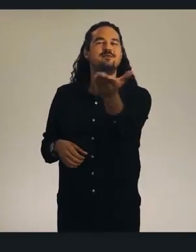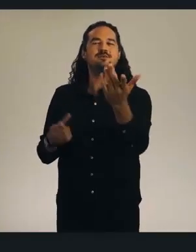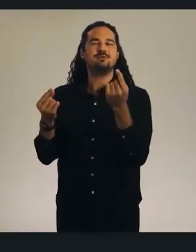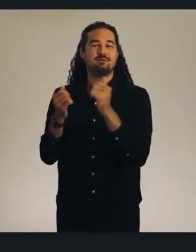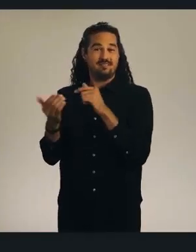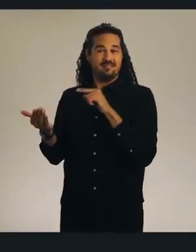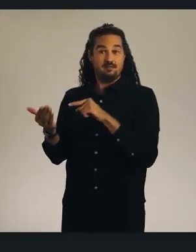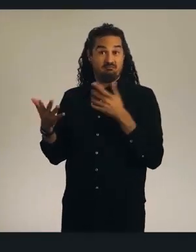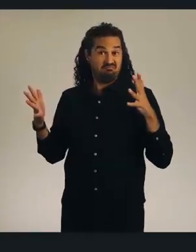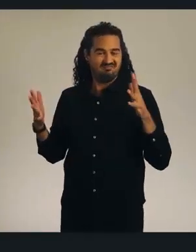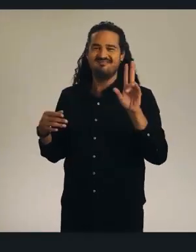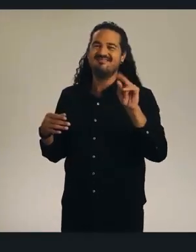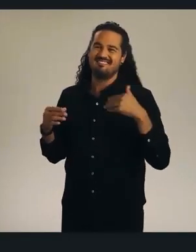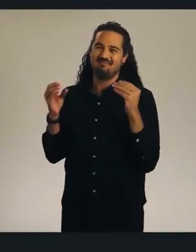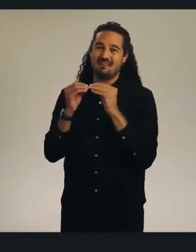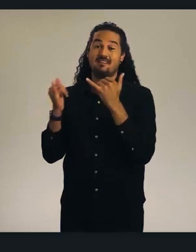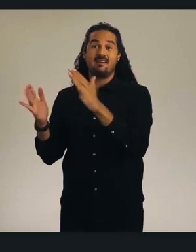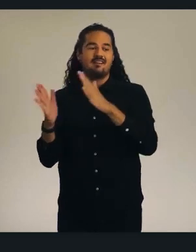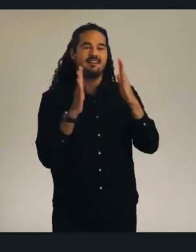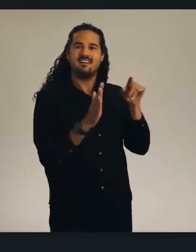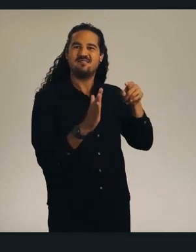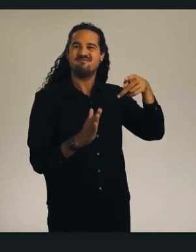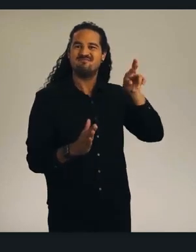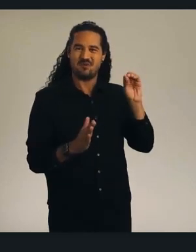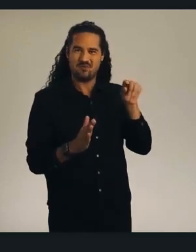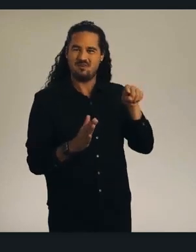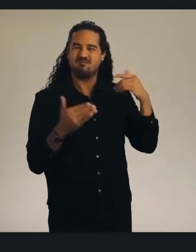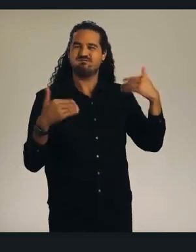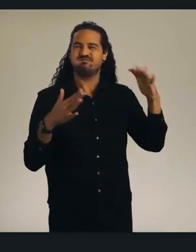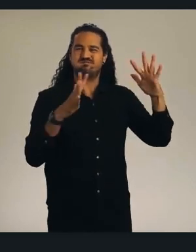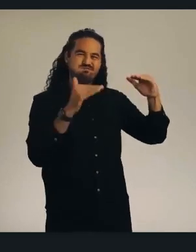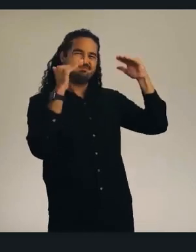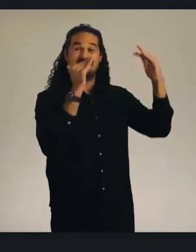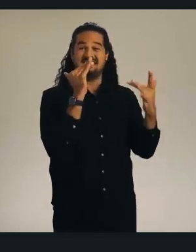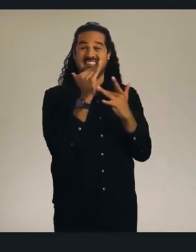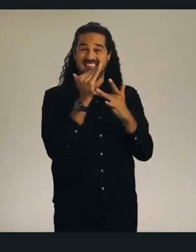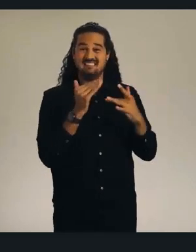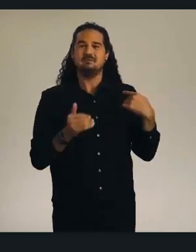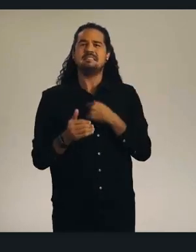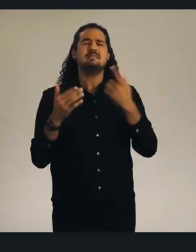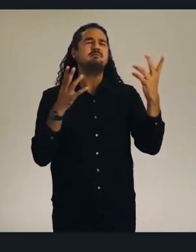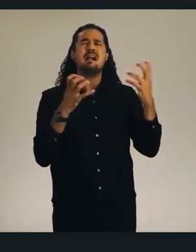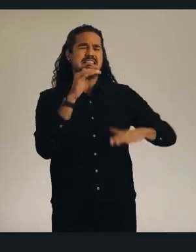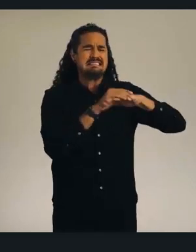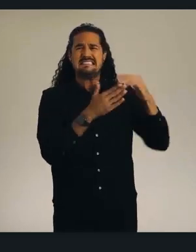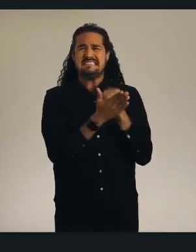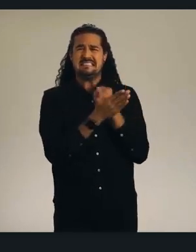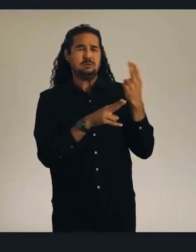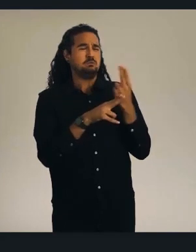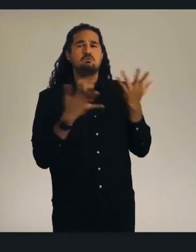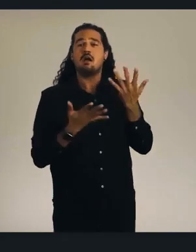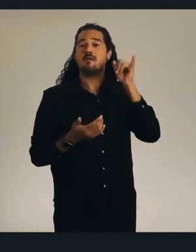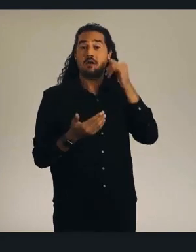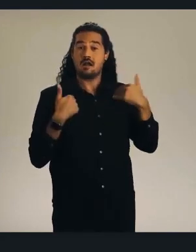Our Pro lineup pushes the limits with our most advanced technologies for our users who want the very best iPhone. Best-in-class performance, best-in-class camera experience,